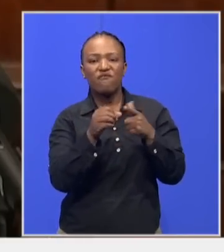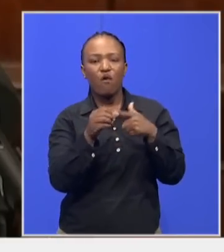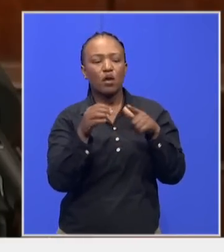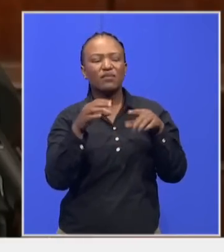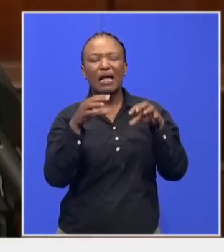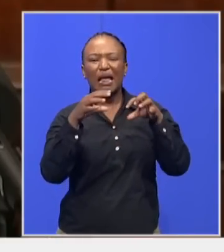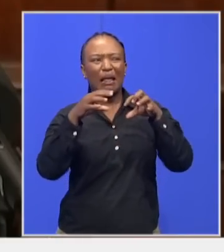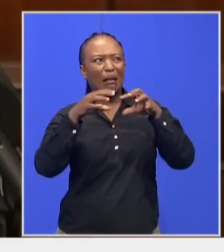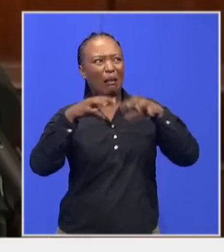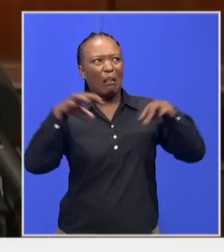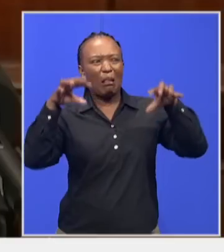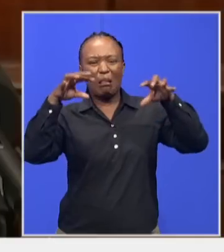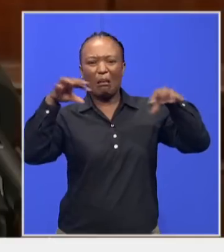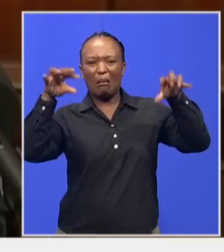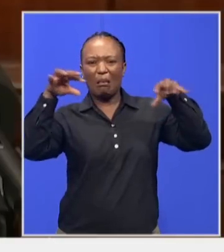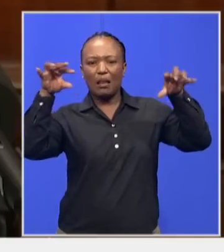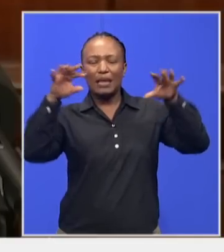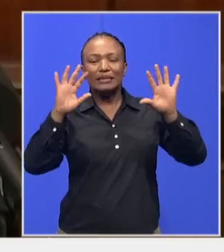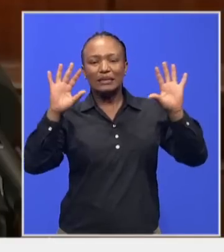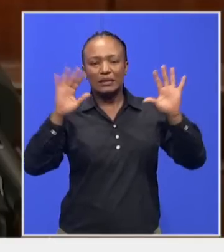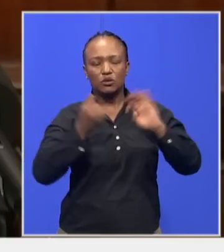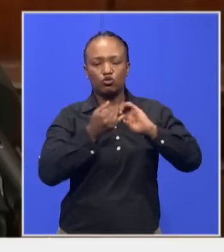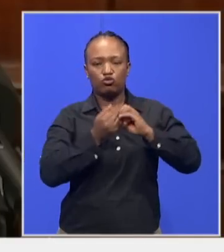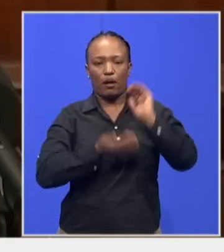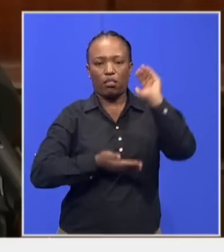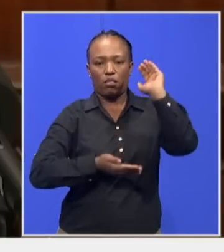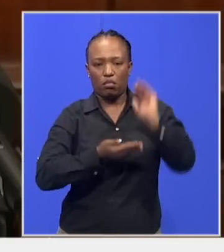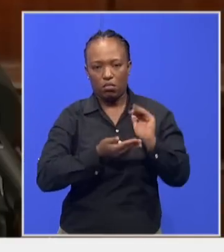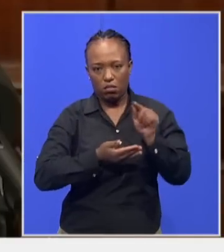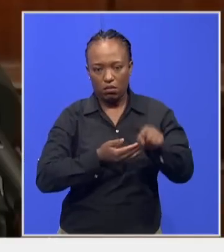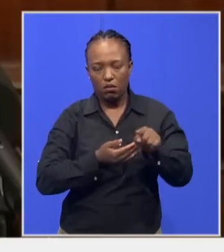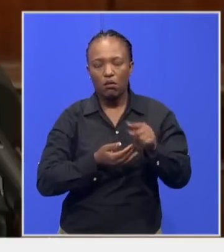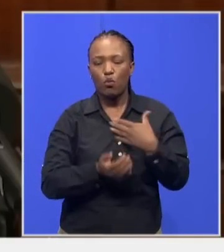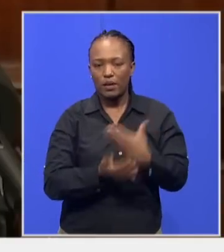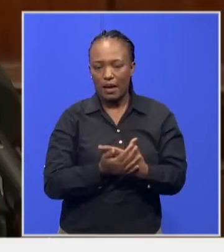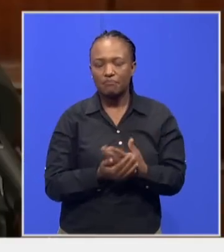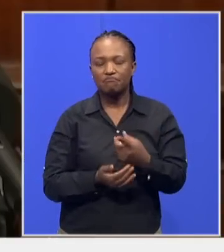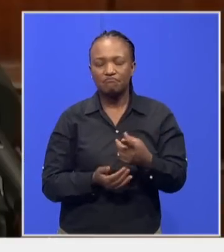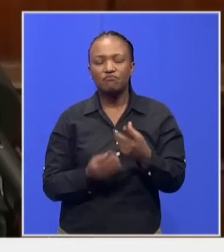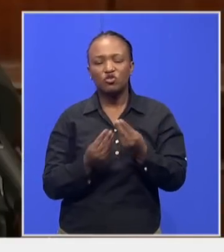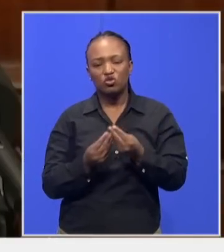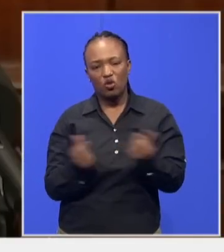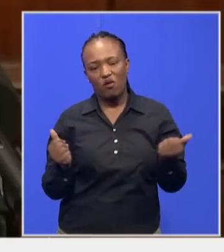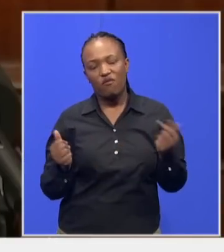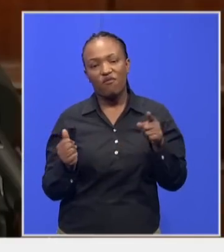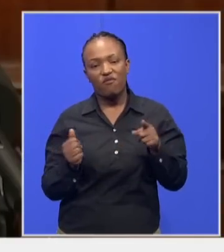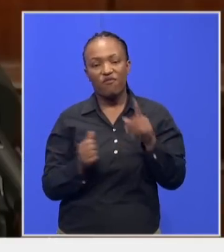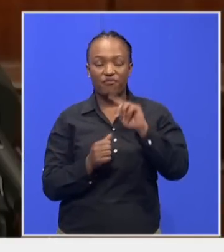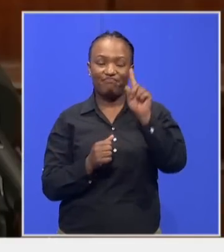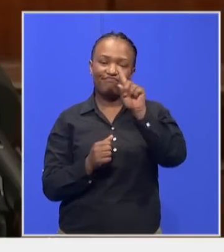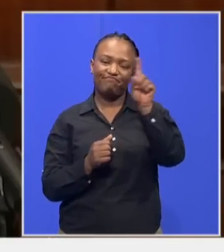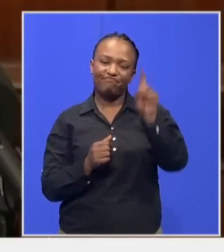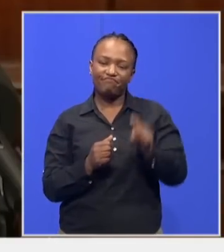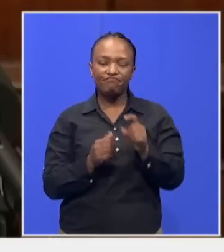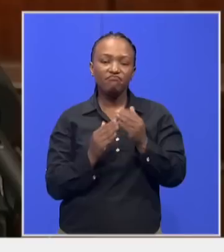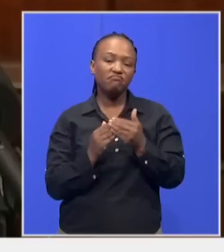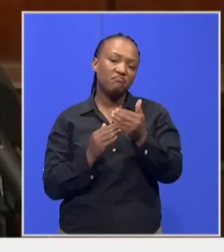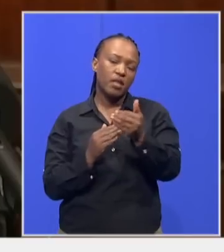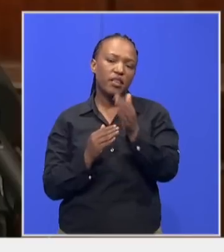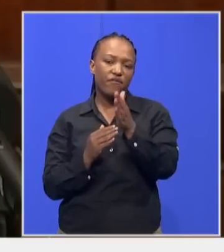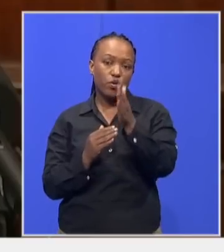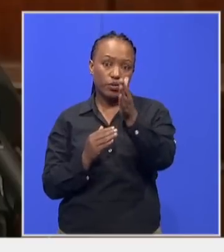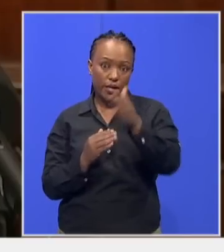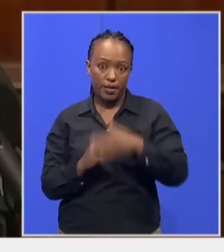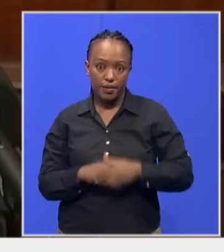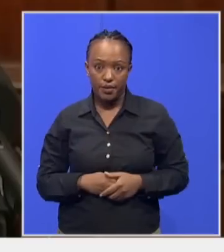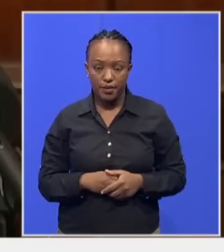that should be before us at all times to ensure that we are able to address this question going into the future. As a result